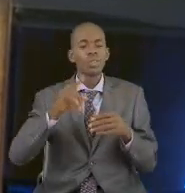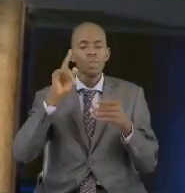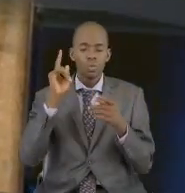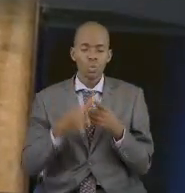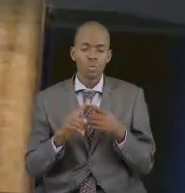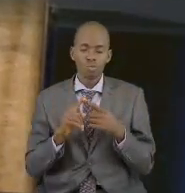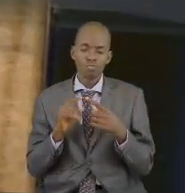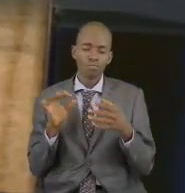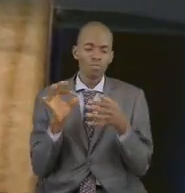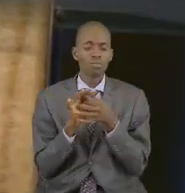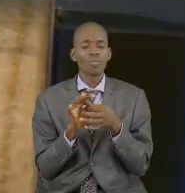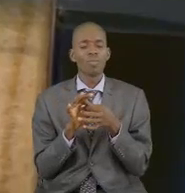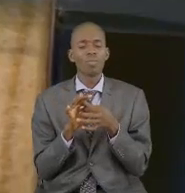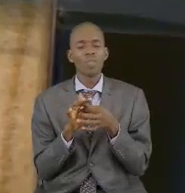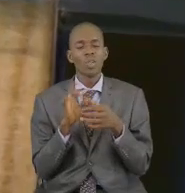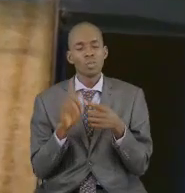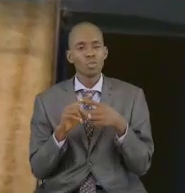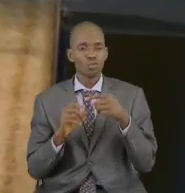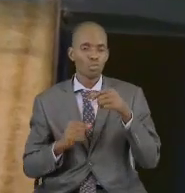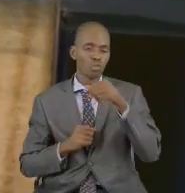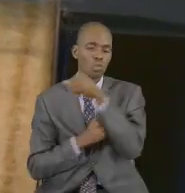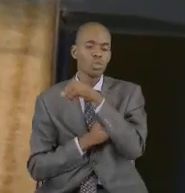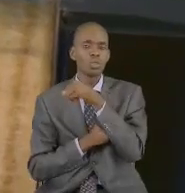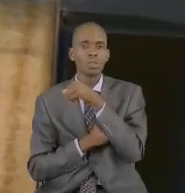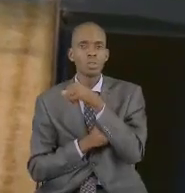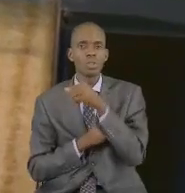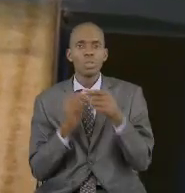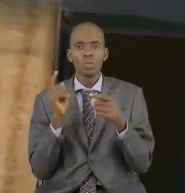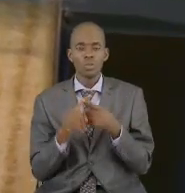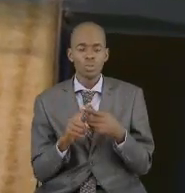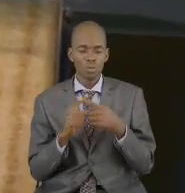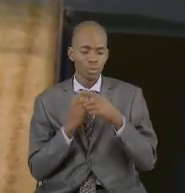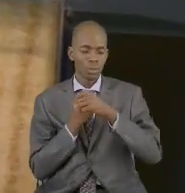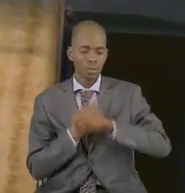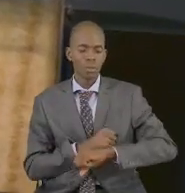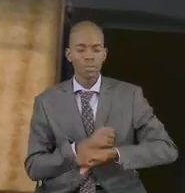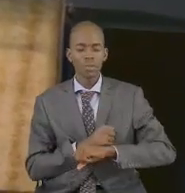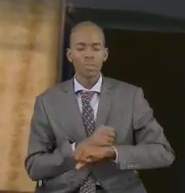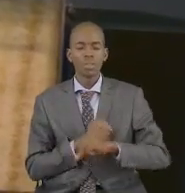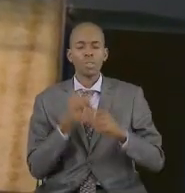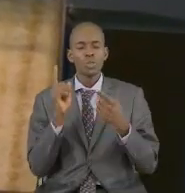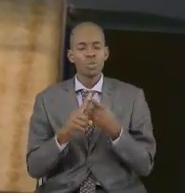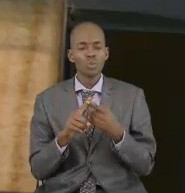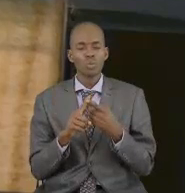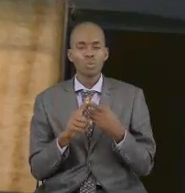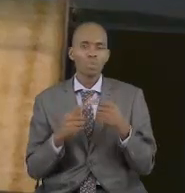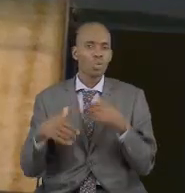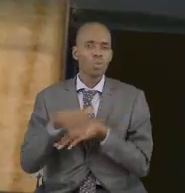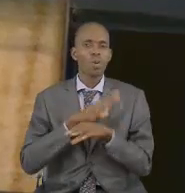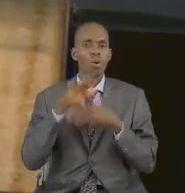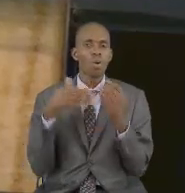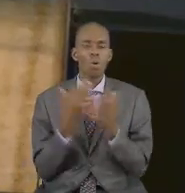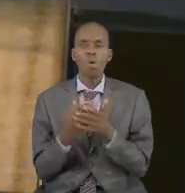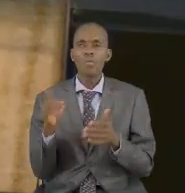corroborate, to support, to defend, to cover up their lying,